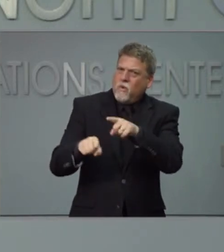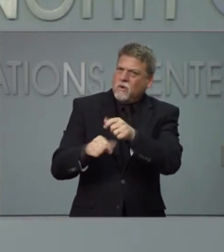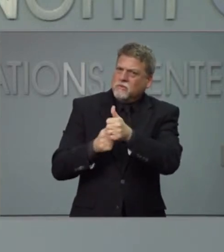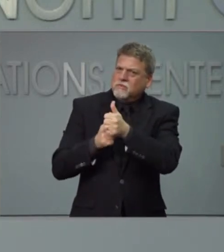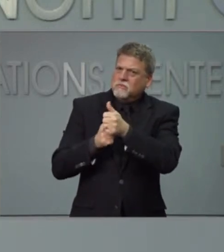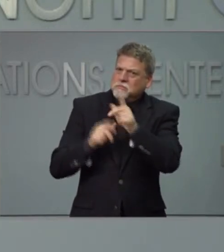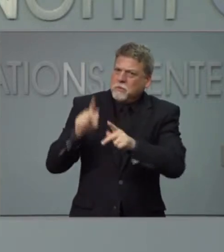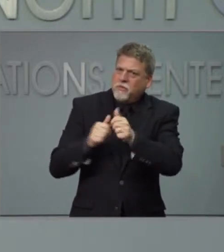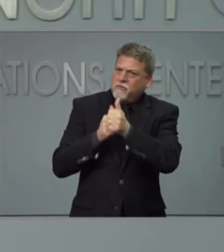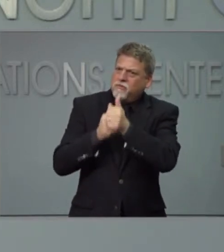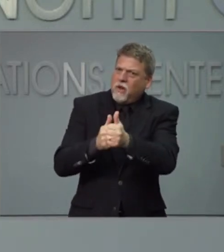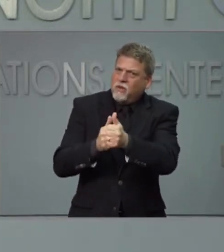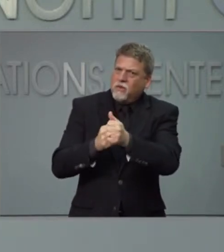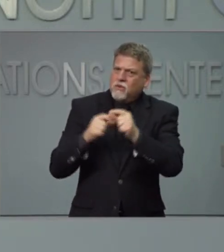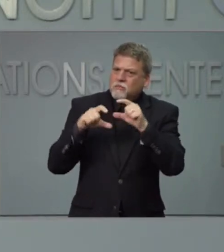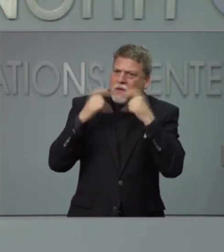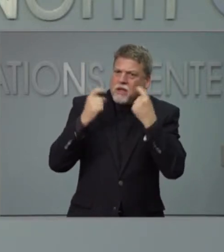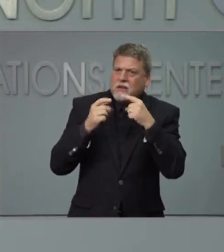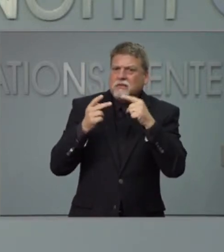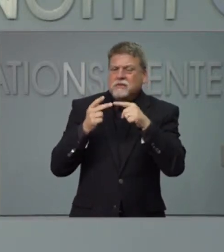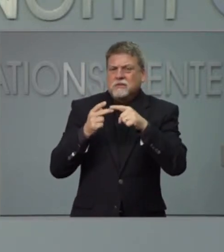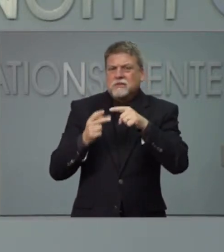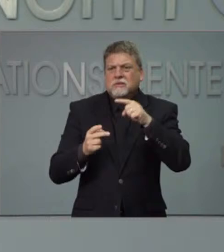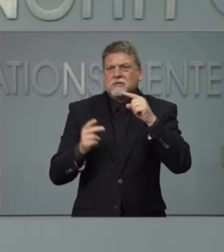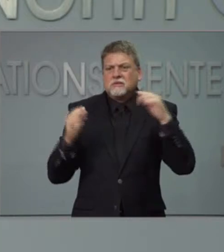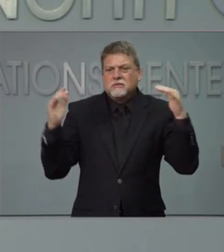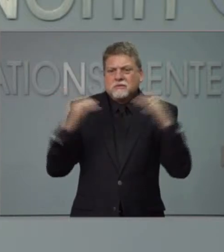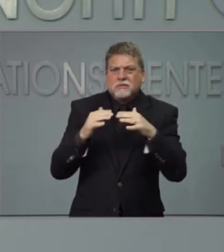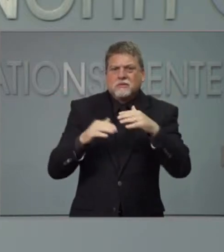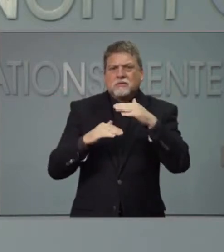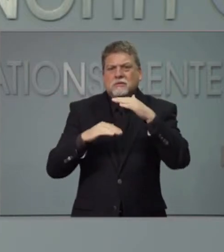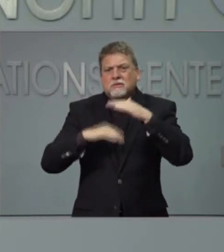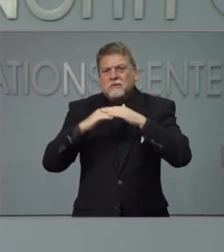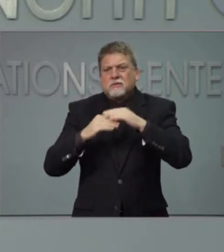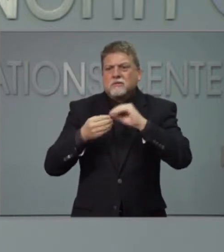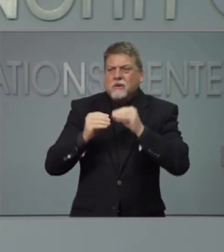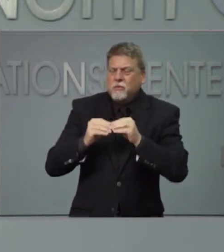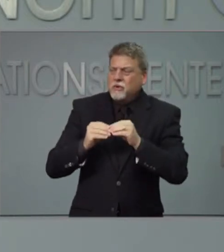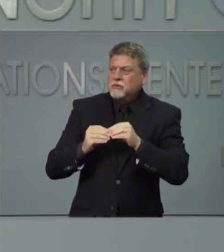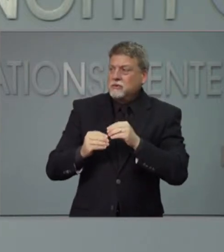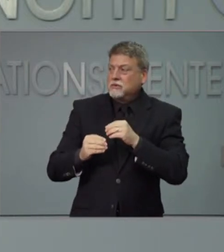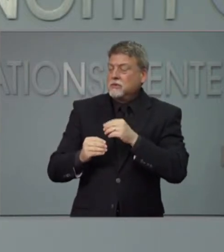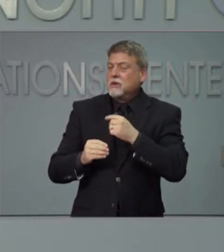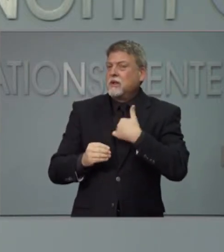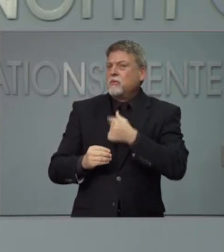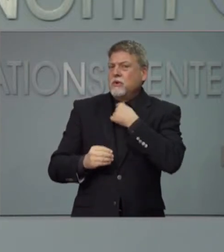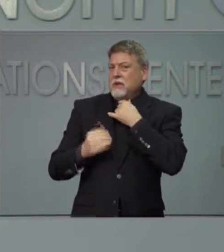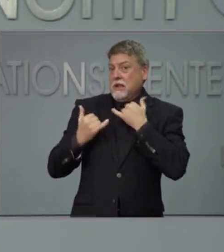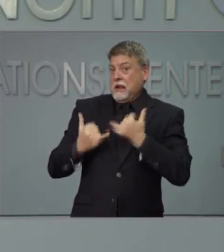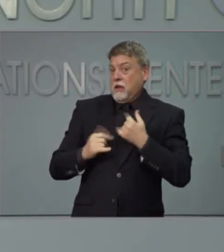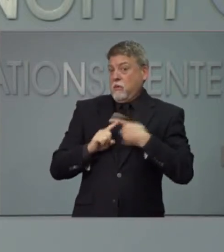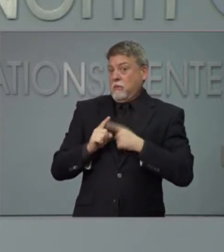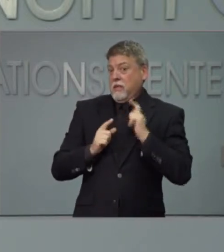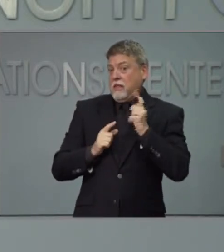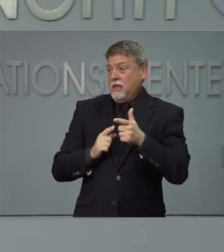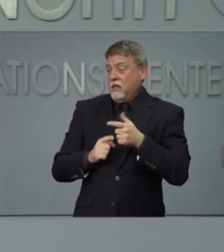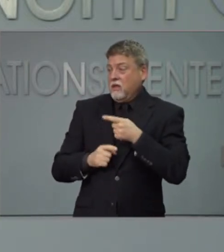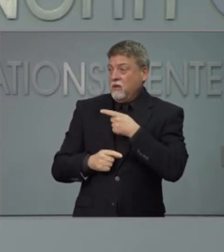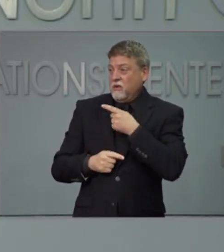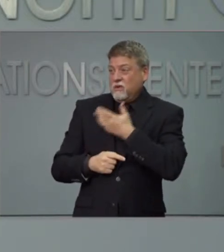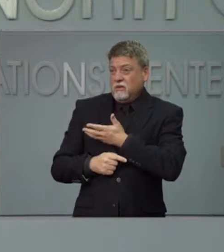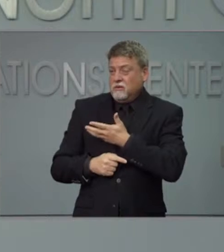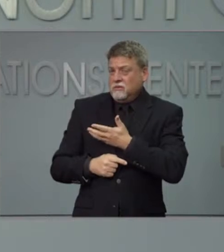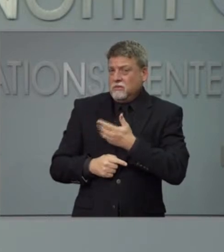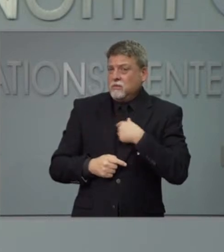that time. How does this system change things, do you think, from last month, what you were asking counties to do? Do you think this would lead to